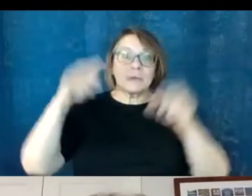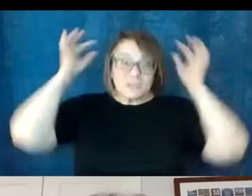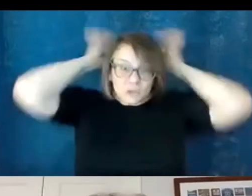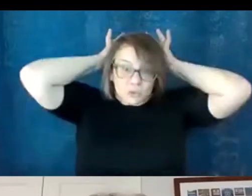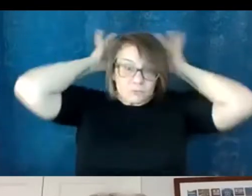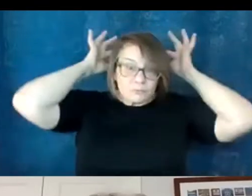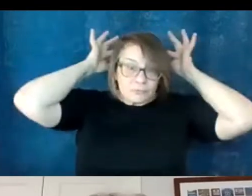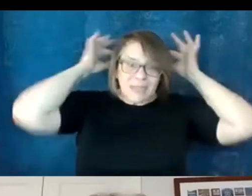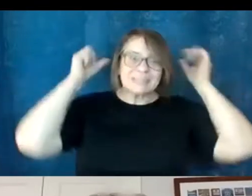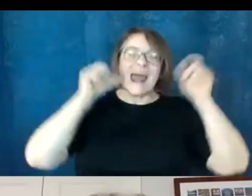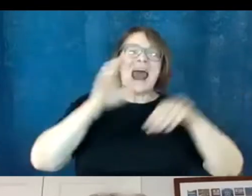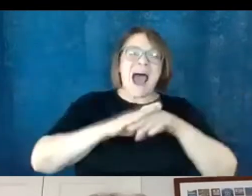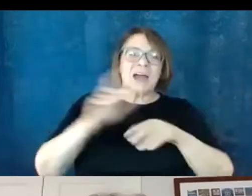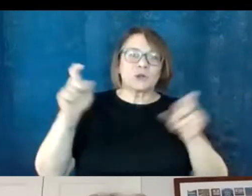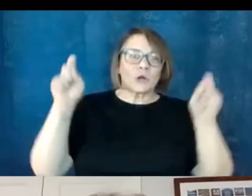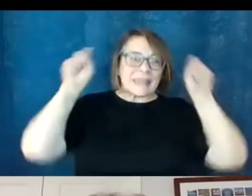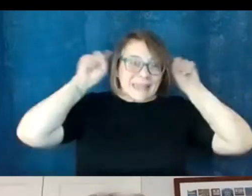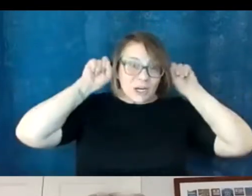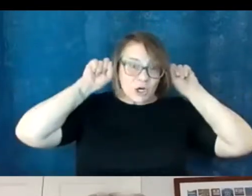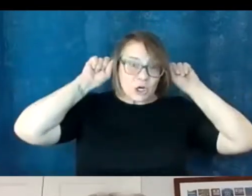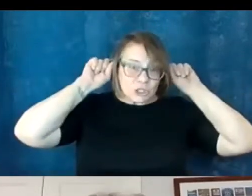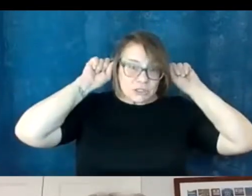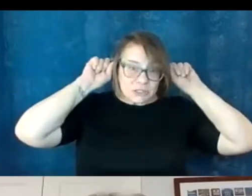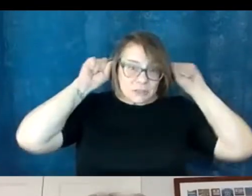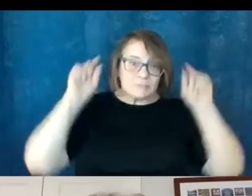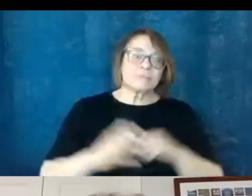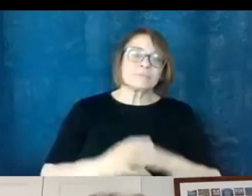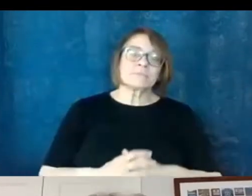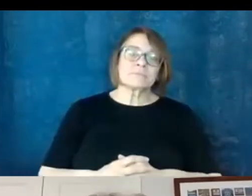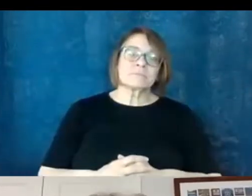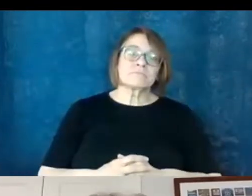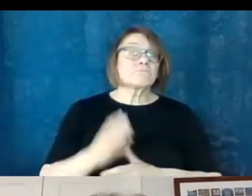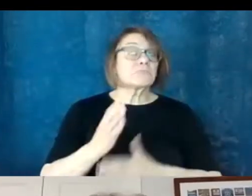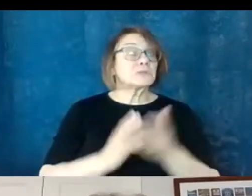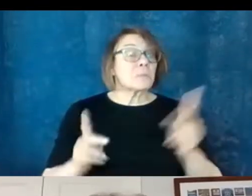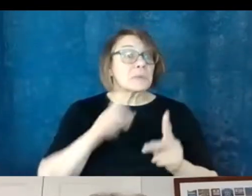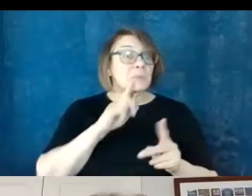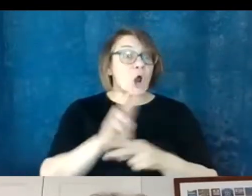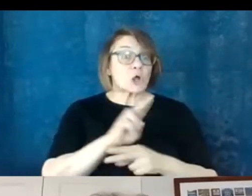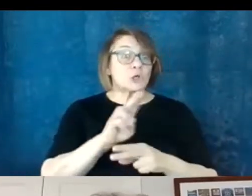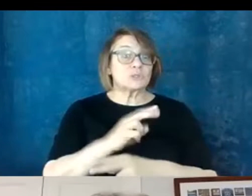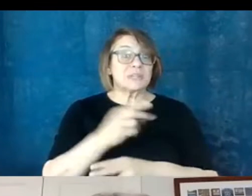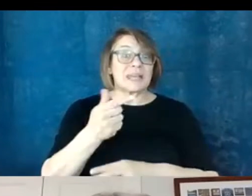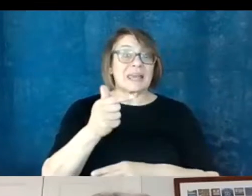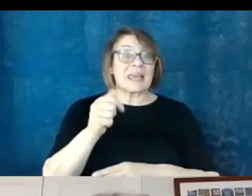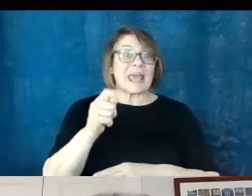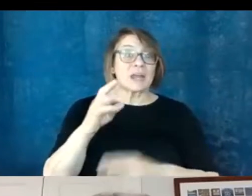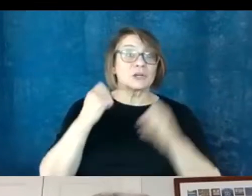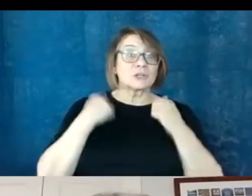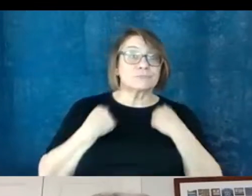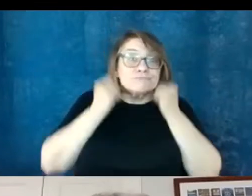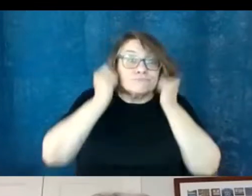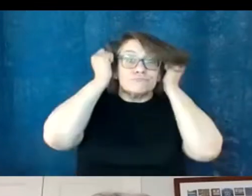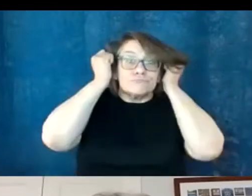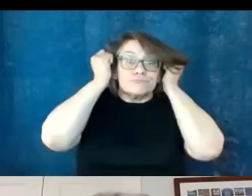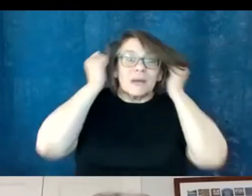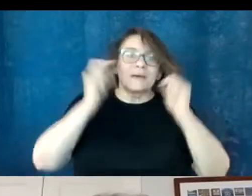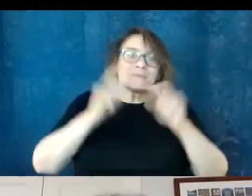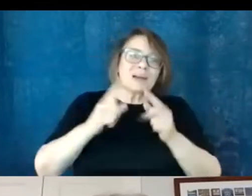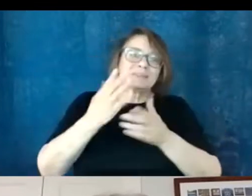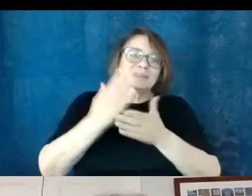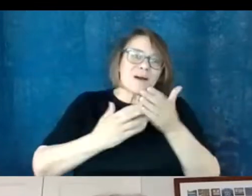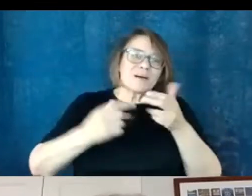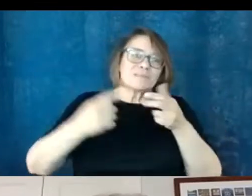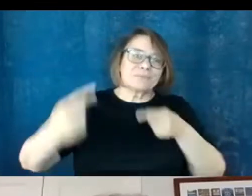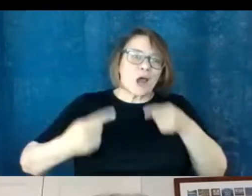your ears. Some people are using like the gaiters, but there's been some controversy